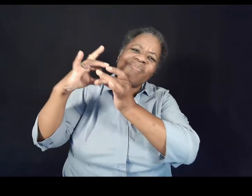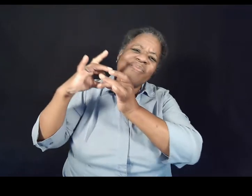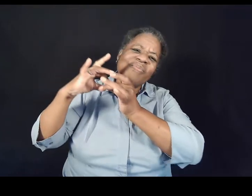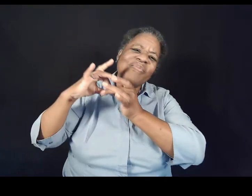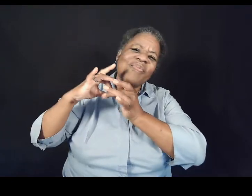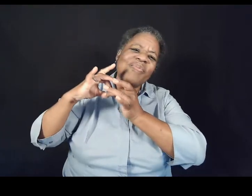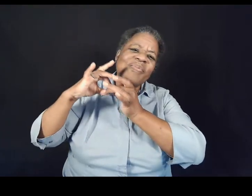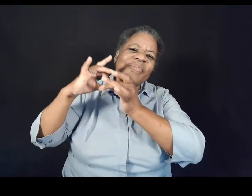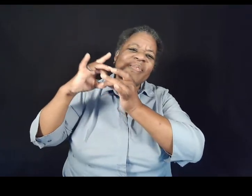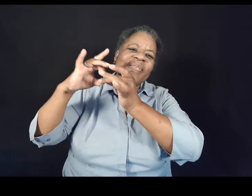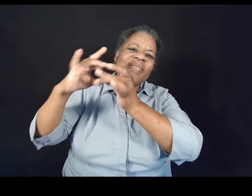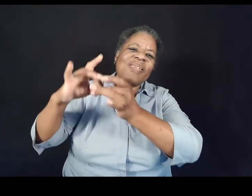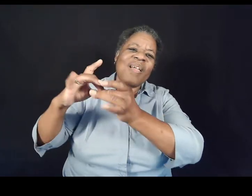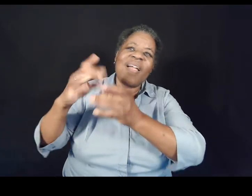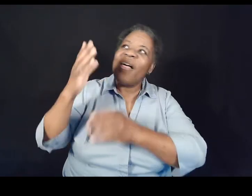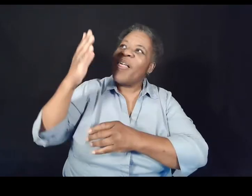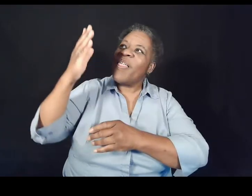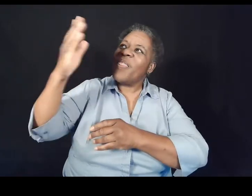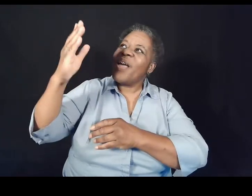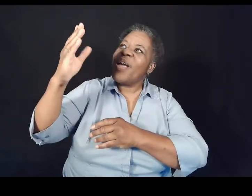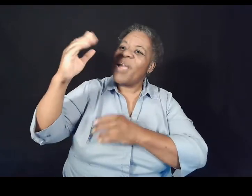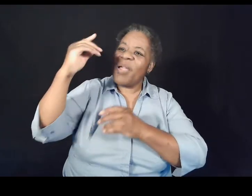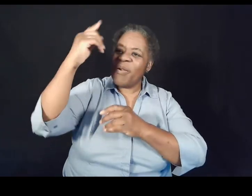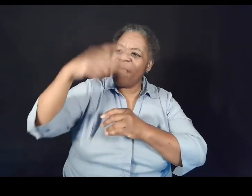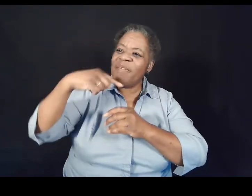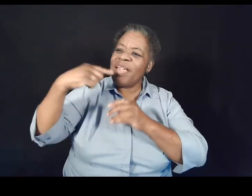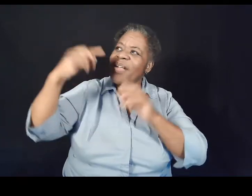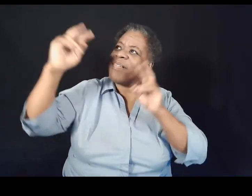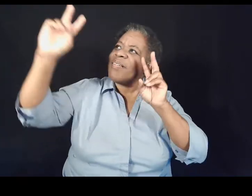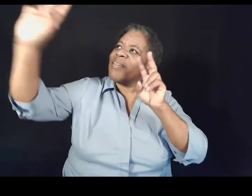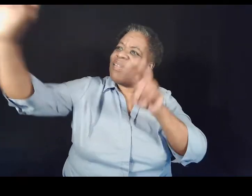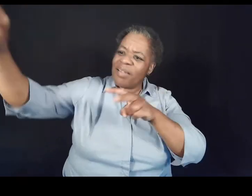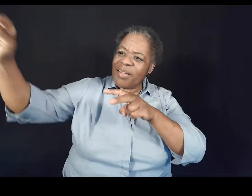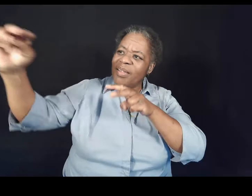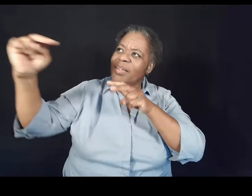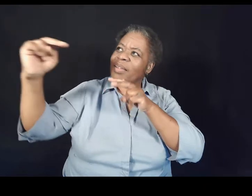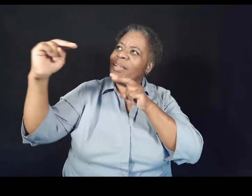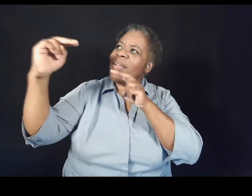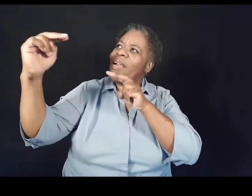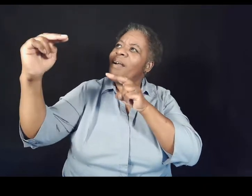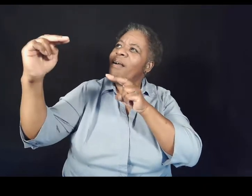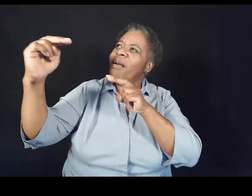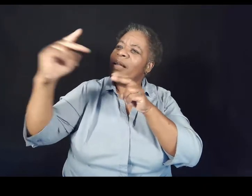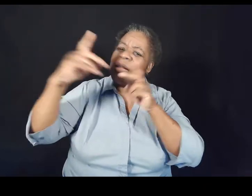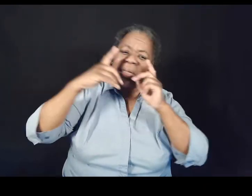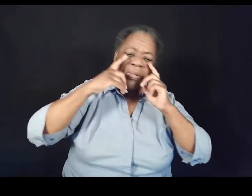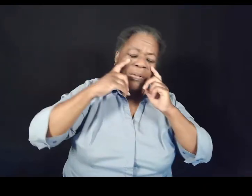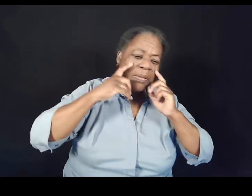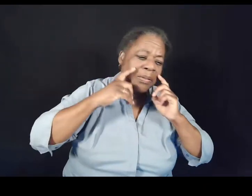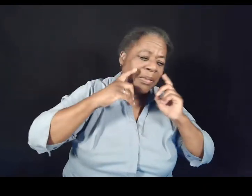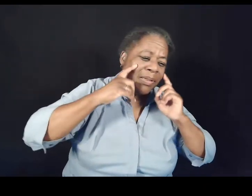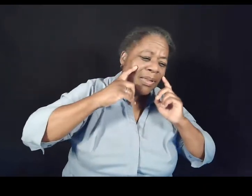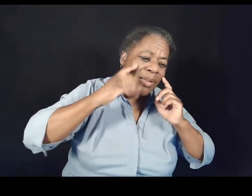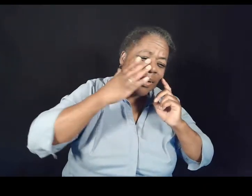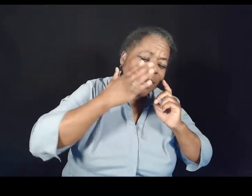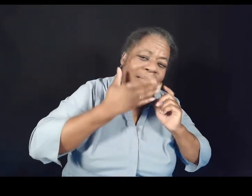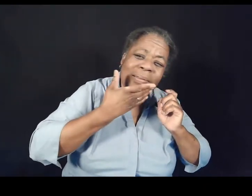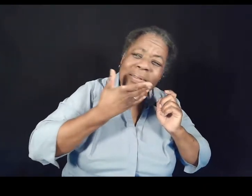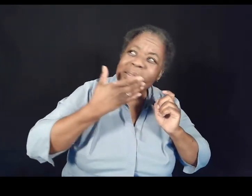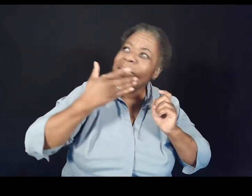There I will see Him face to face. He'll wipe every tear from my face.